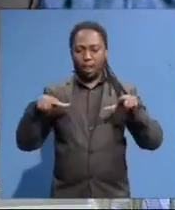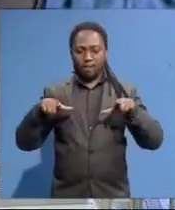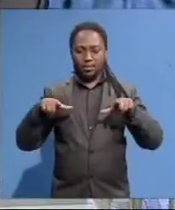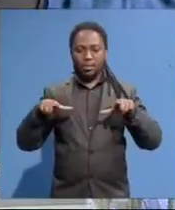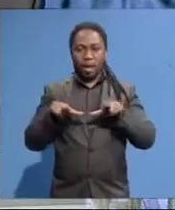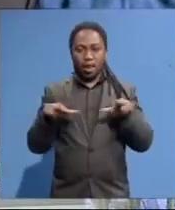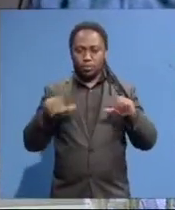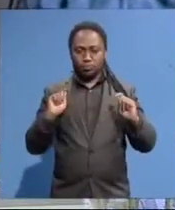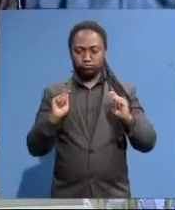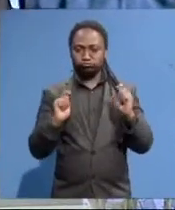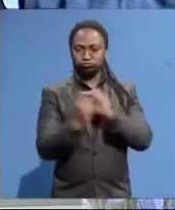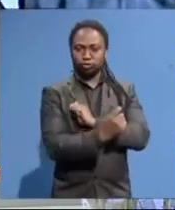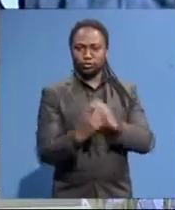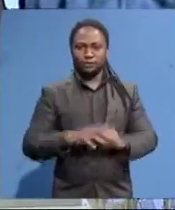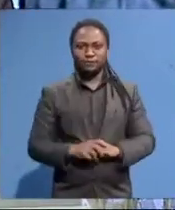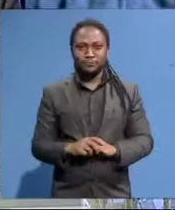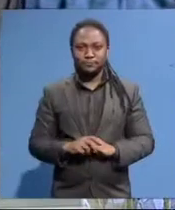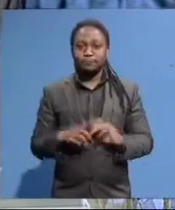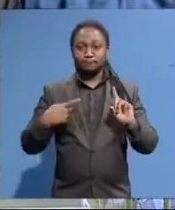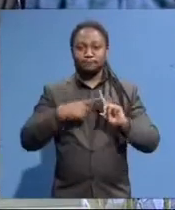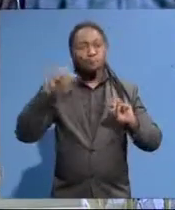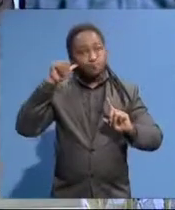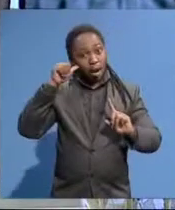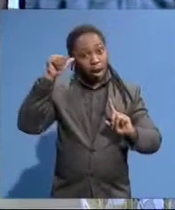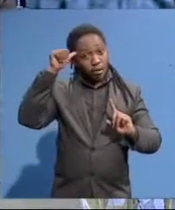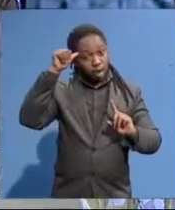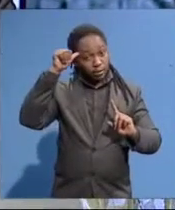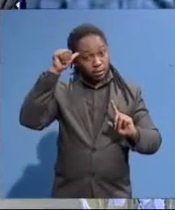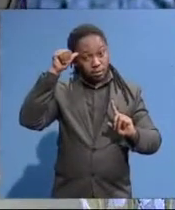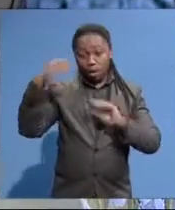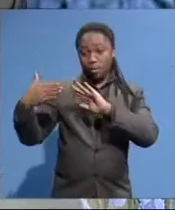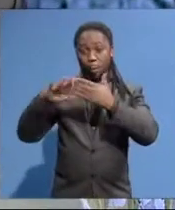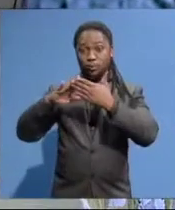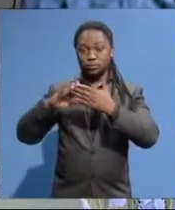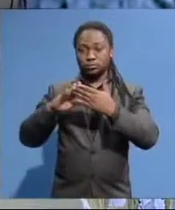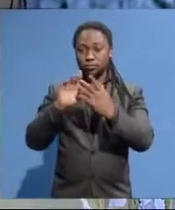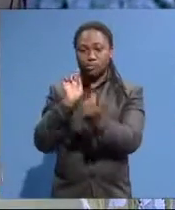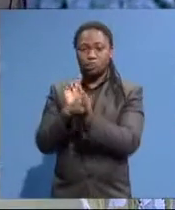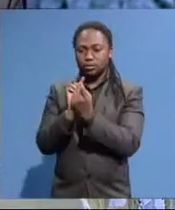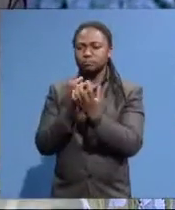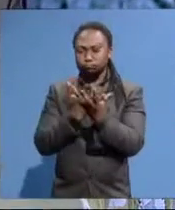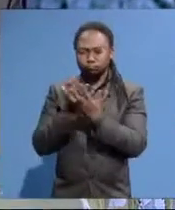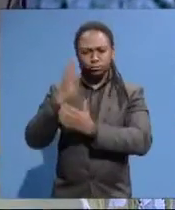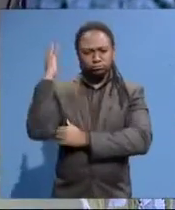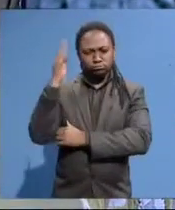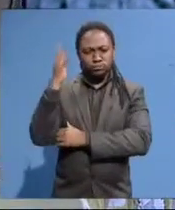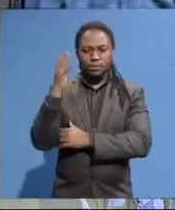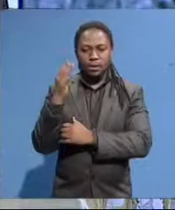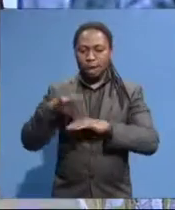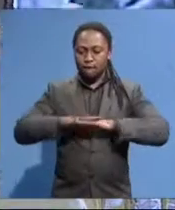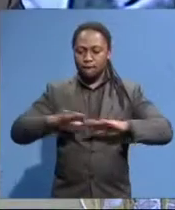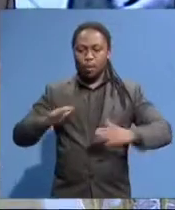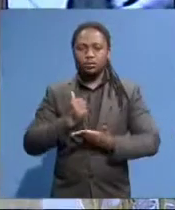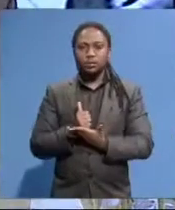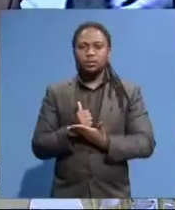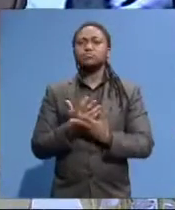that they speak. When Nelson Mandela spoke to elders within the community, he spoke a different language. He sat on the floor and he engaged